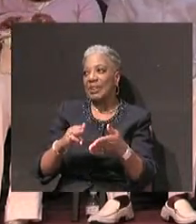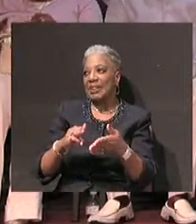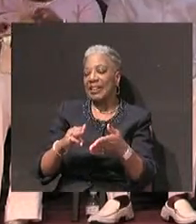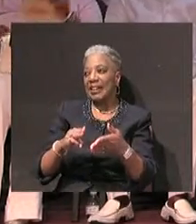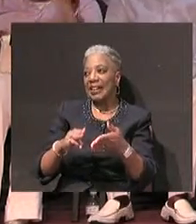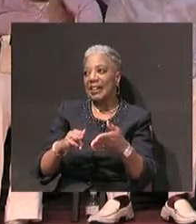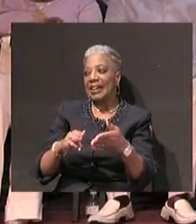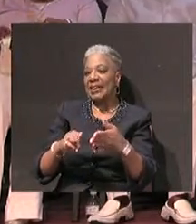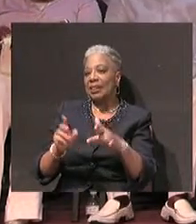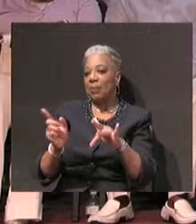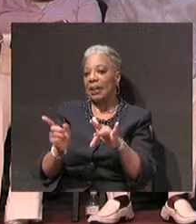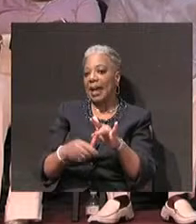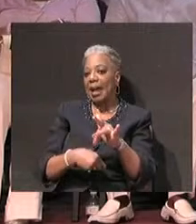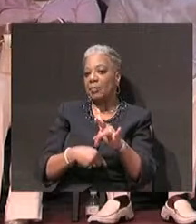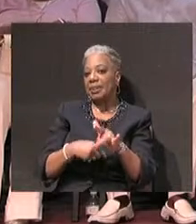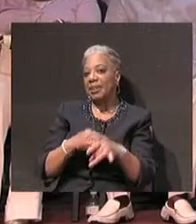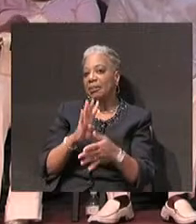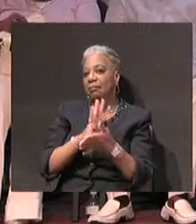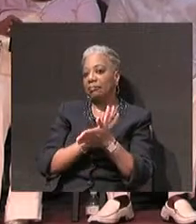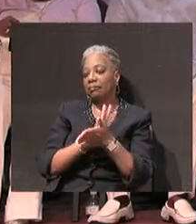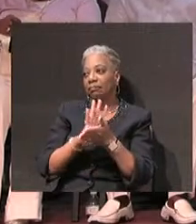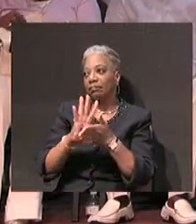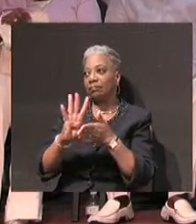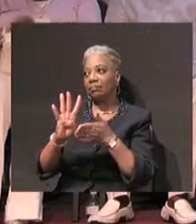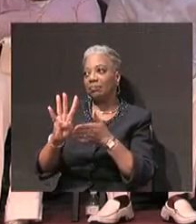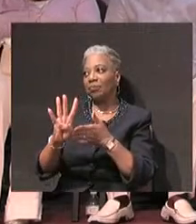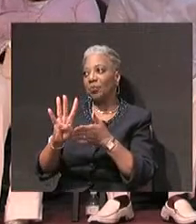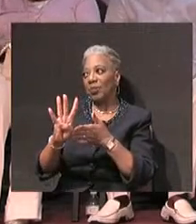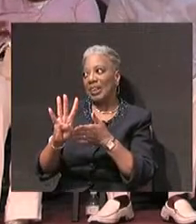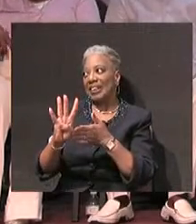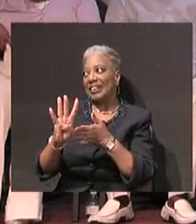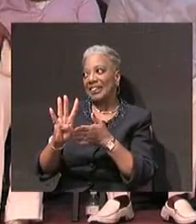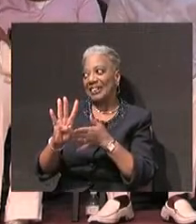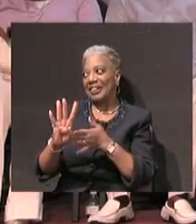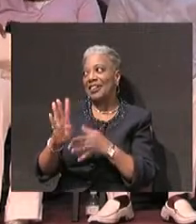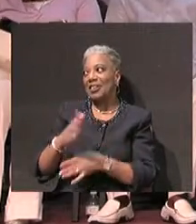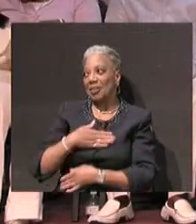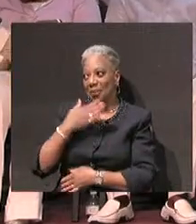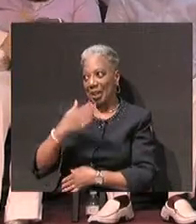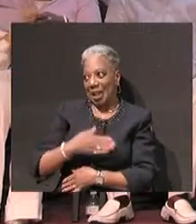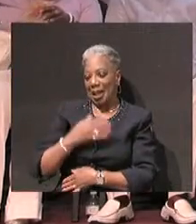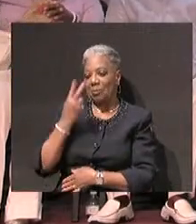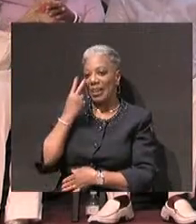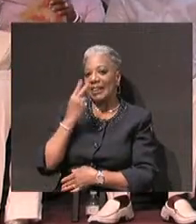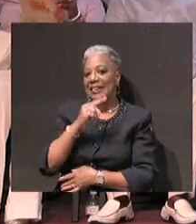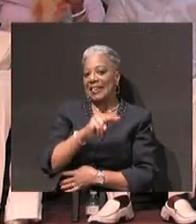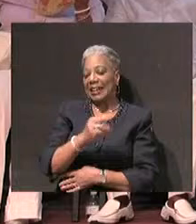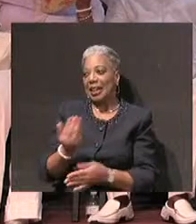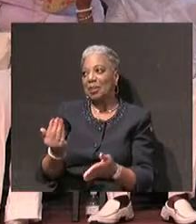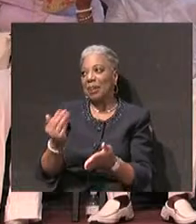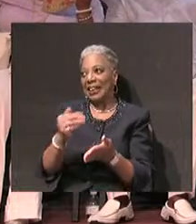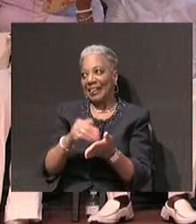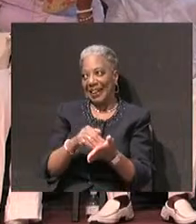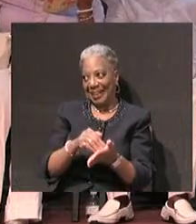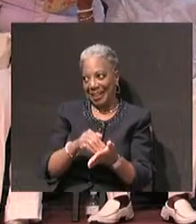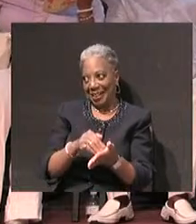to see everyone here. And it's only right that if there is a Sunday when we should be